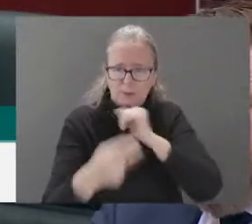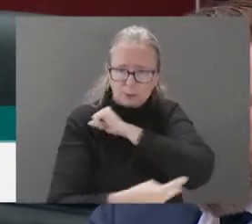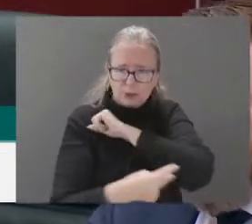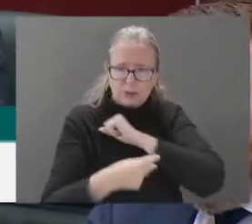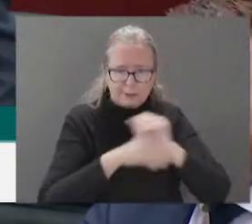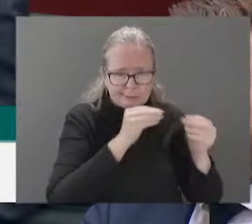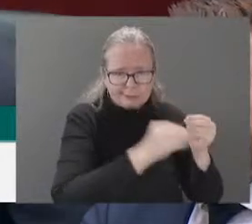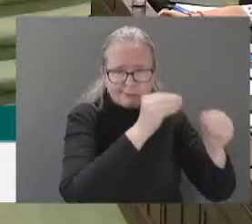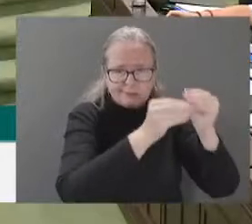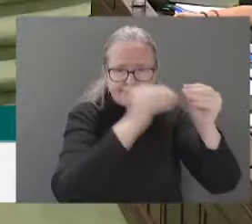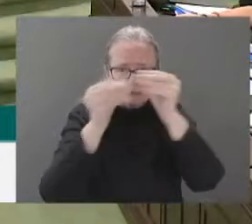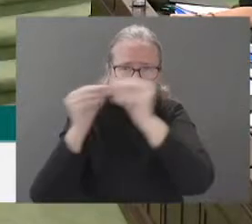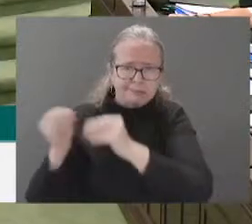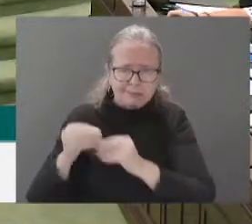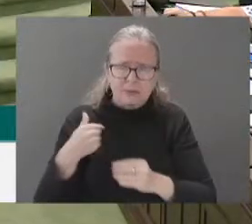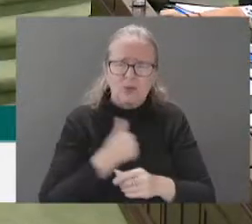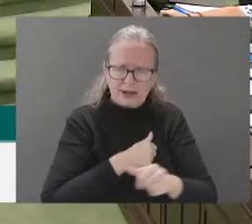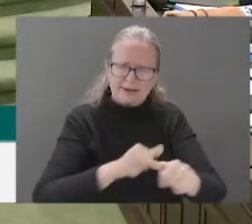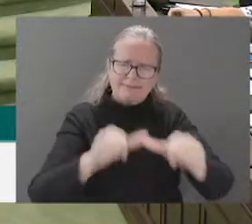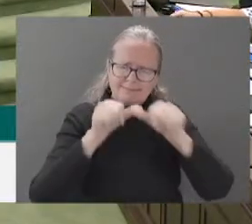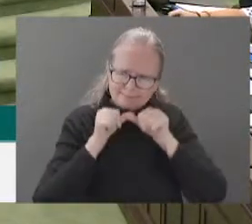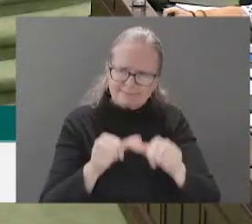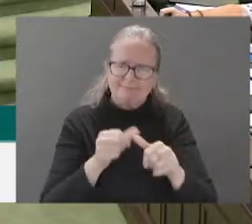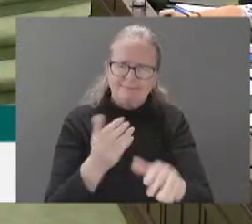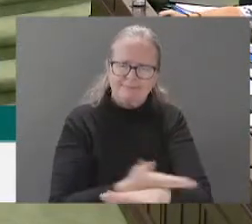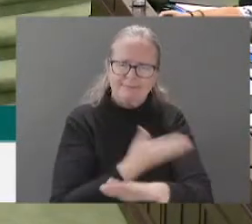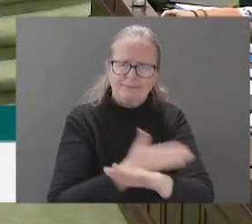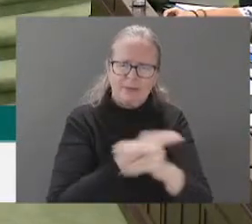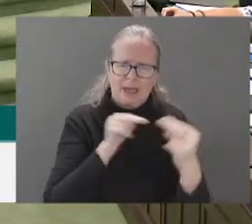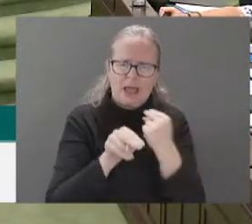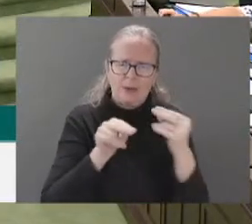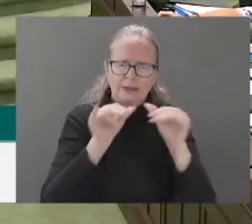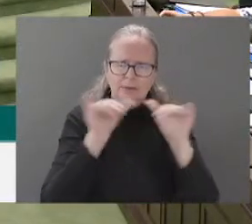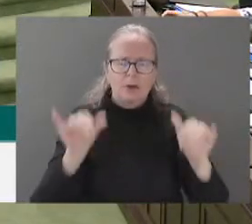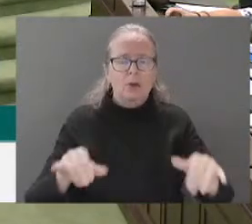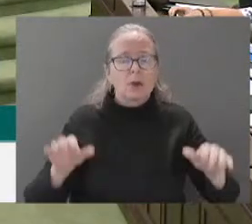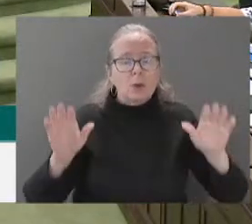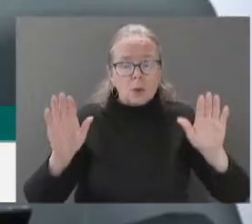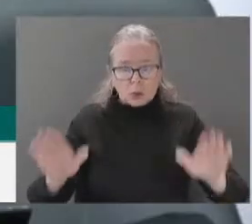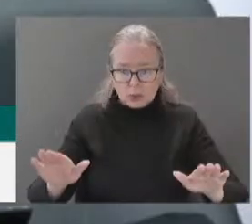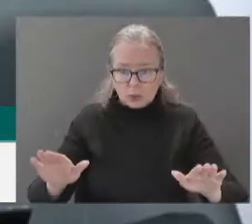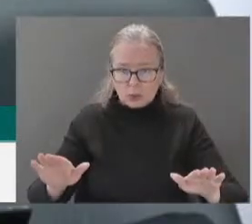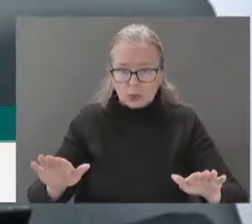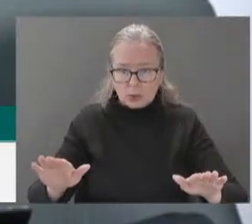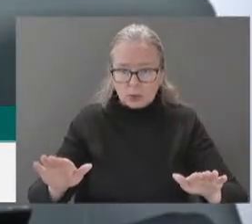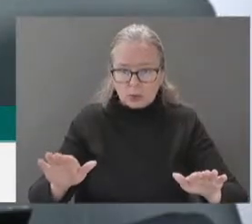that we the order order order The Honorable member four Edmonson